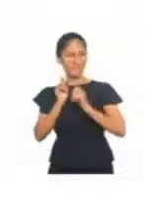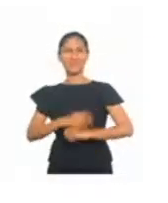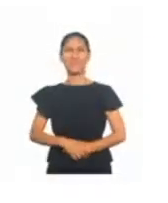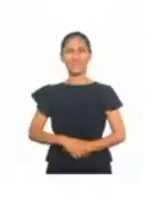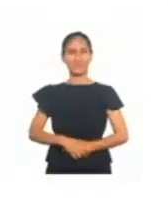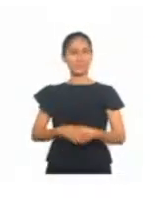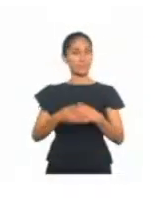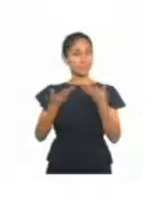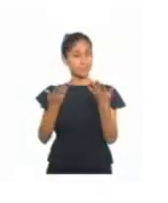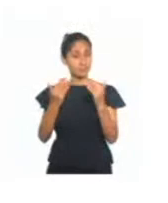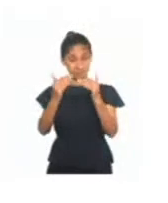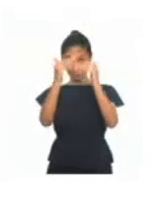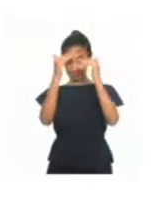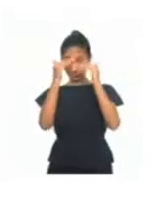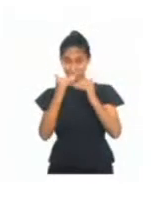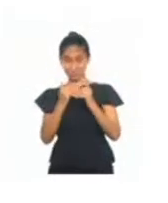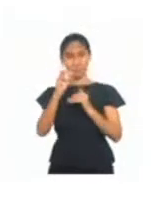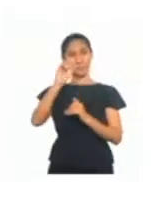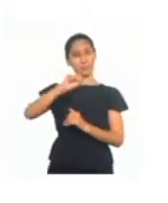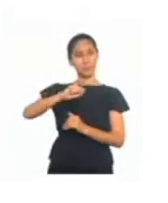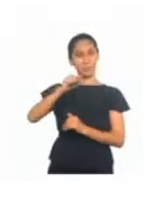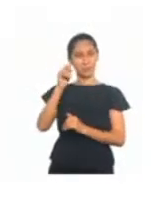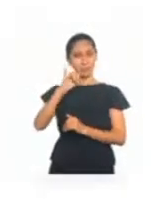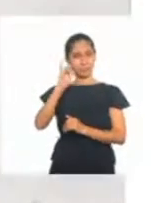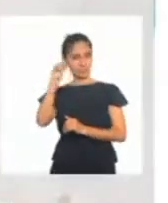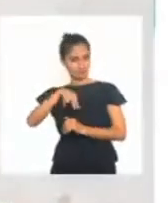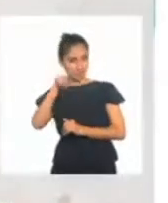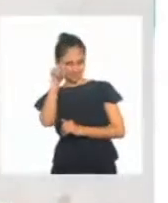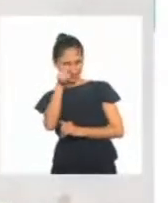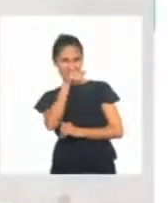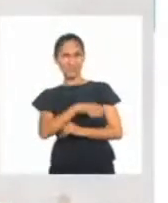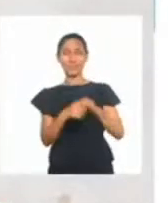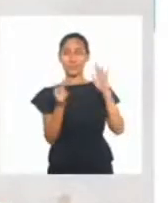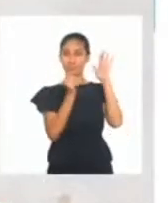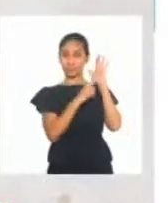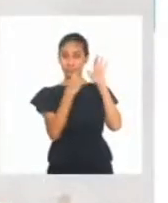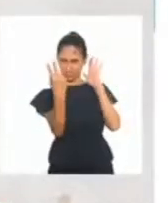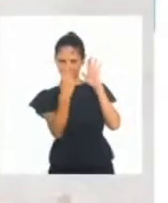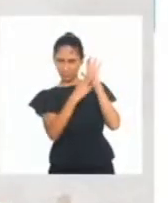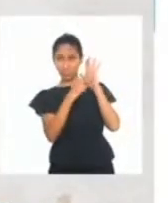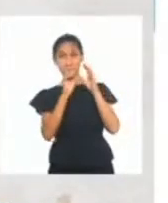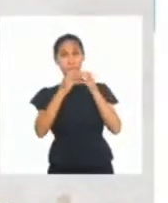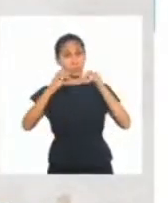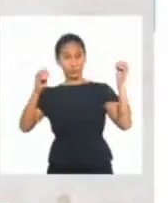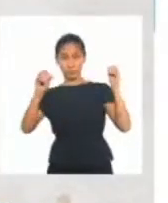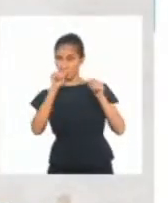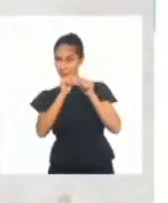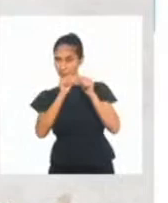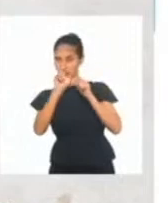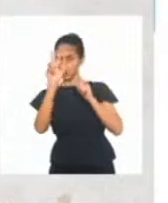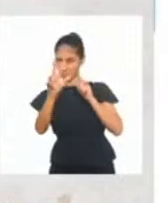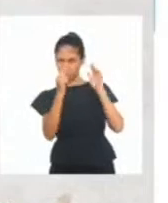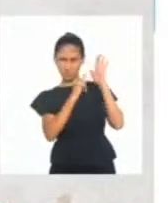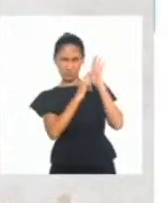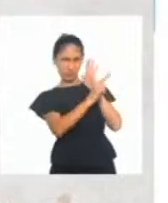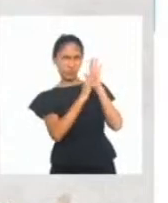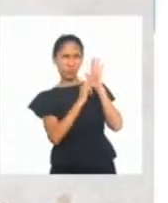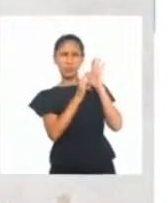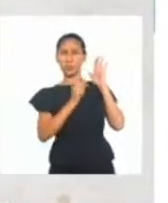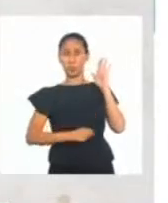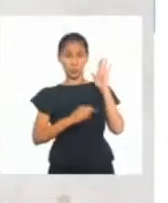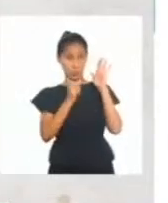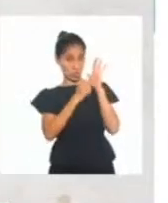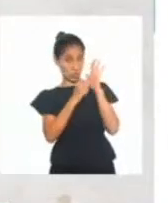Perfect, Iyari. Sarina, now it's your turn. Look at phrase number 3. Which